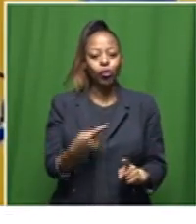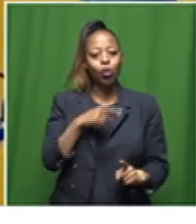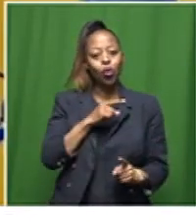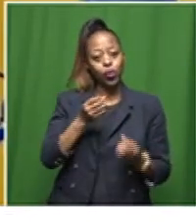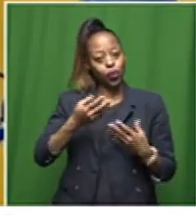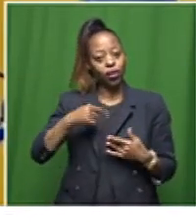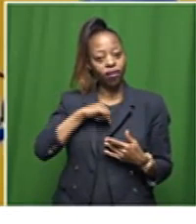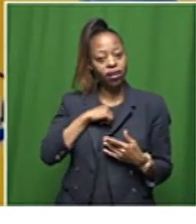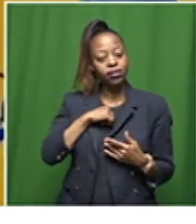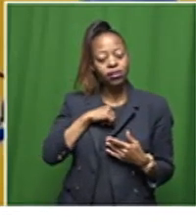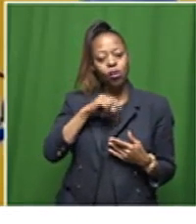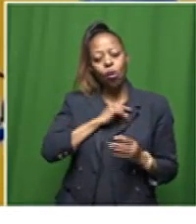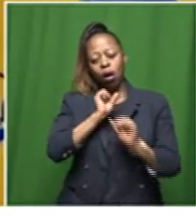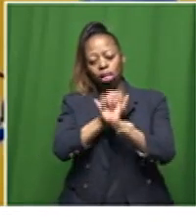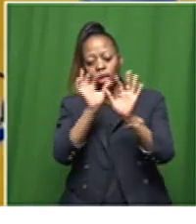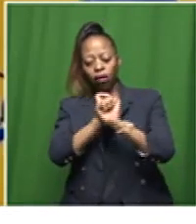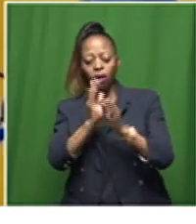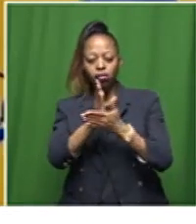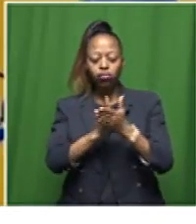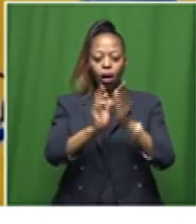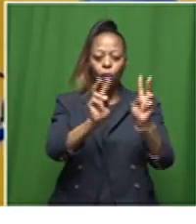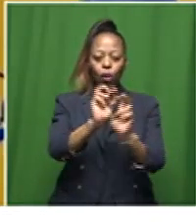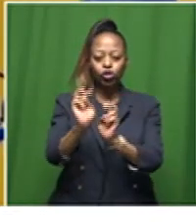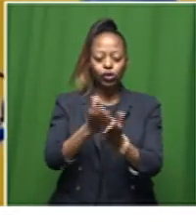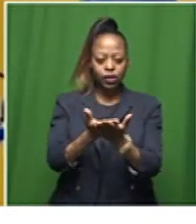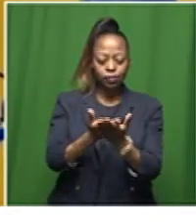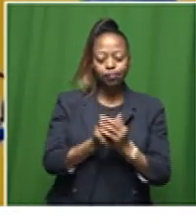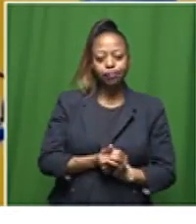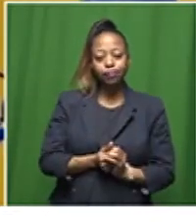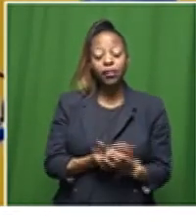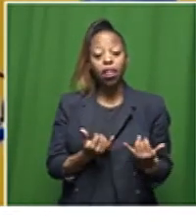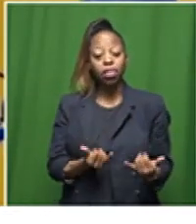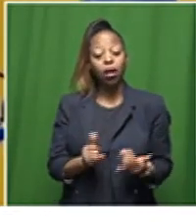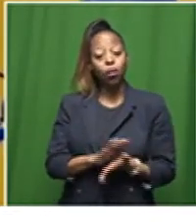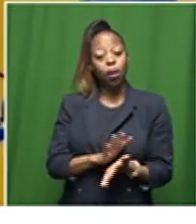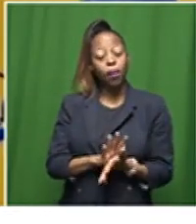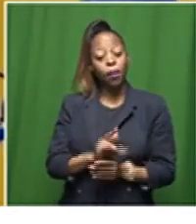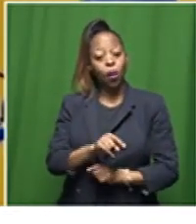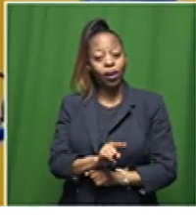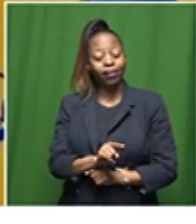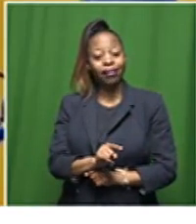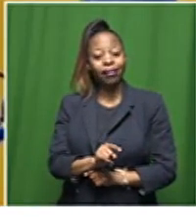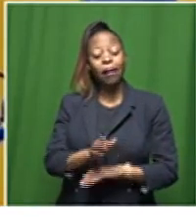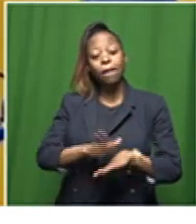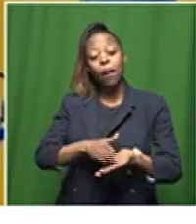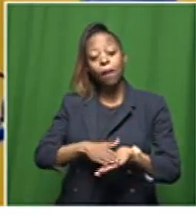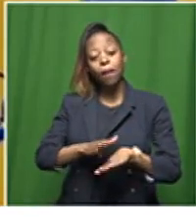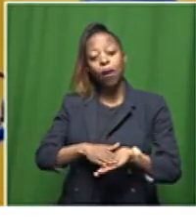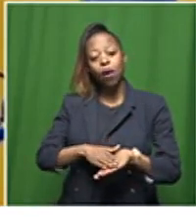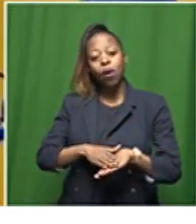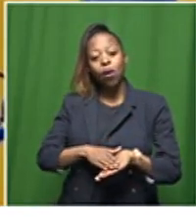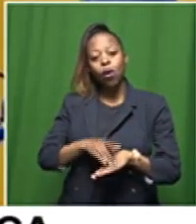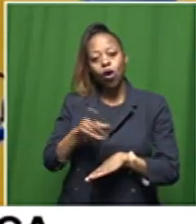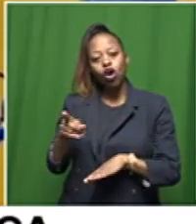given us to clarify some of these issues. What we need to appreciate, especially when it comes to